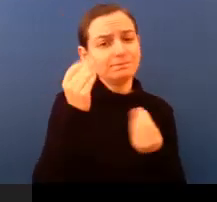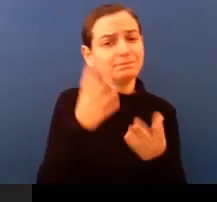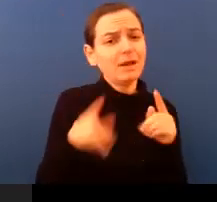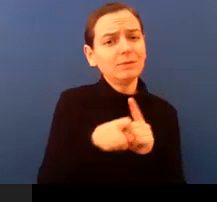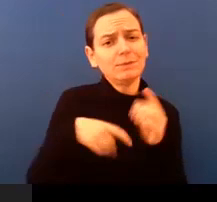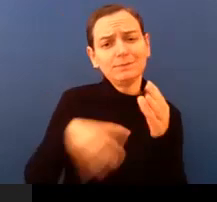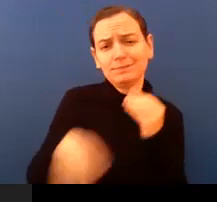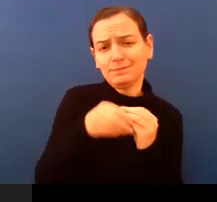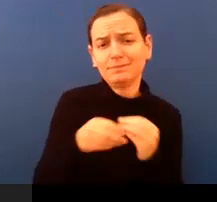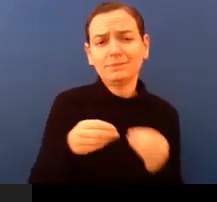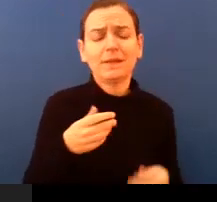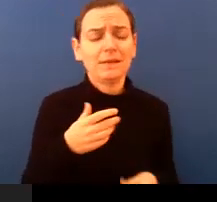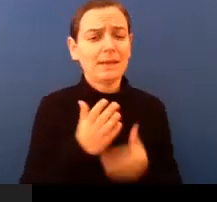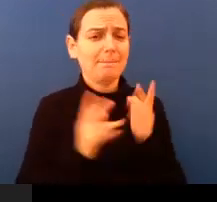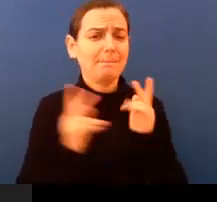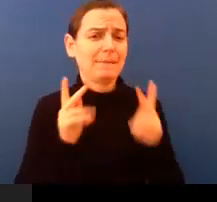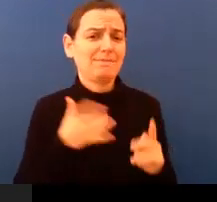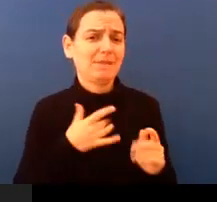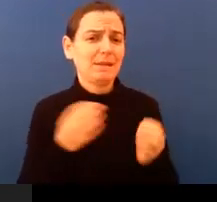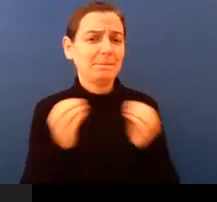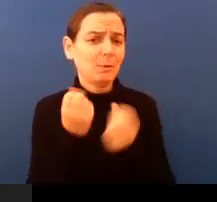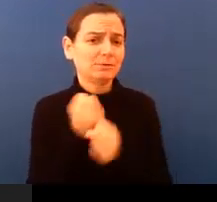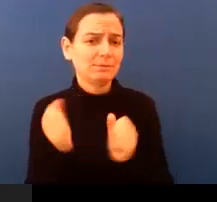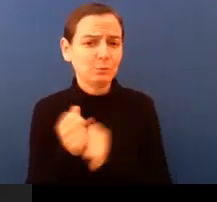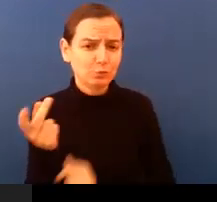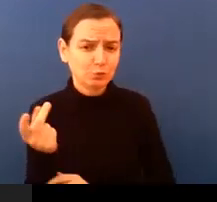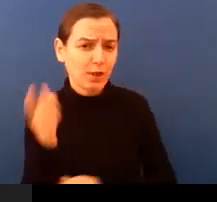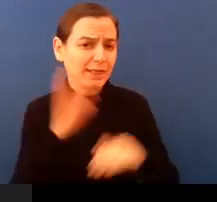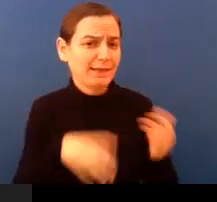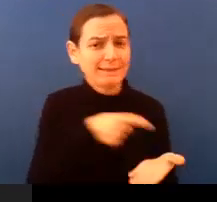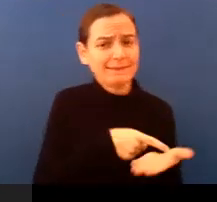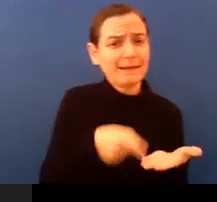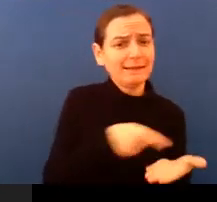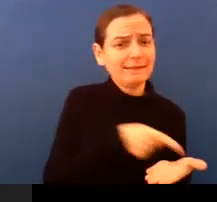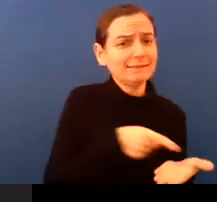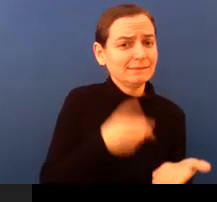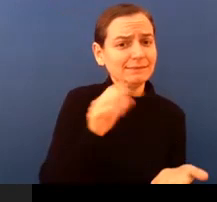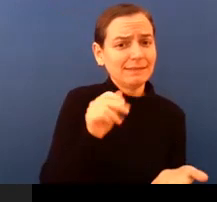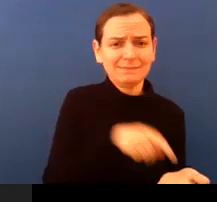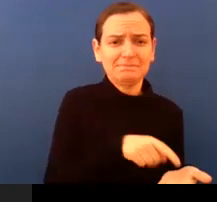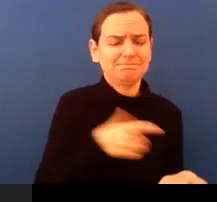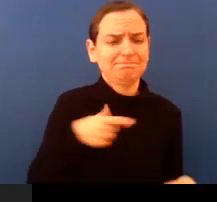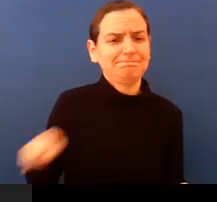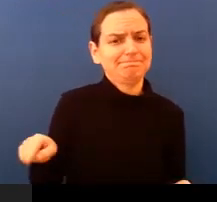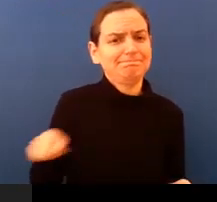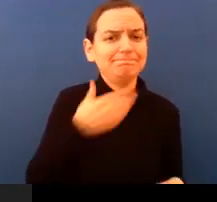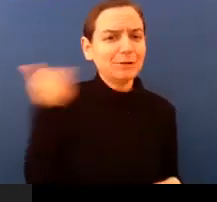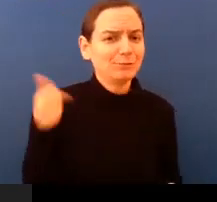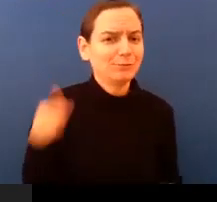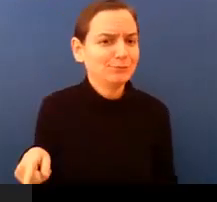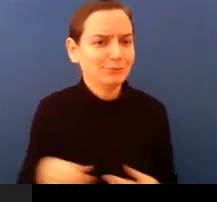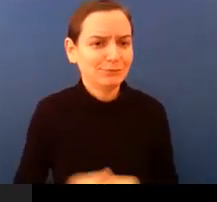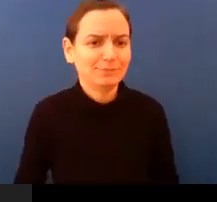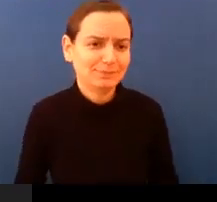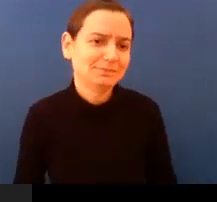that you are safer with a dog than a cane, but your perception is that you are.